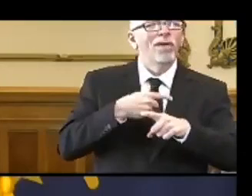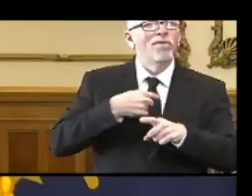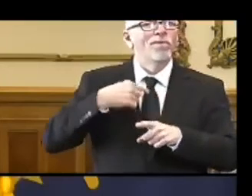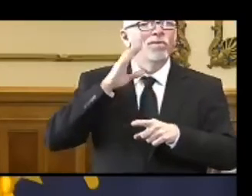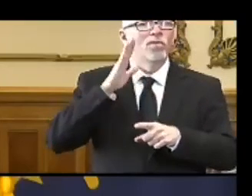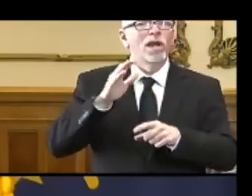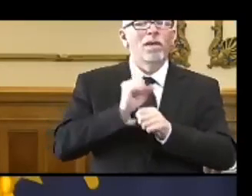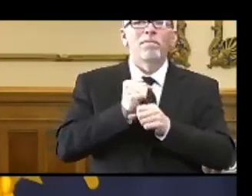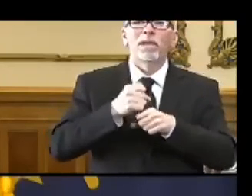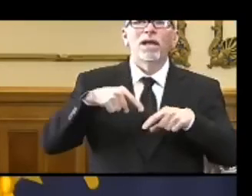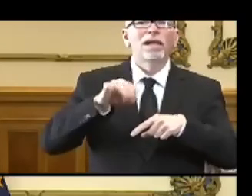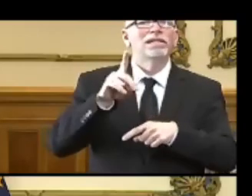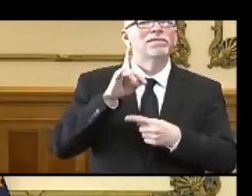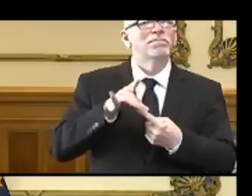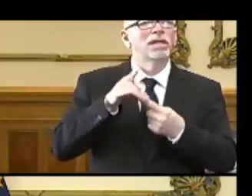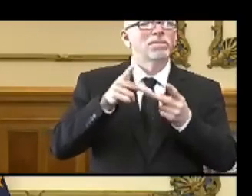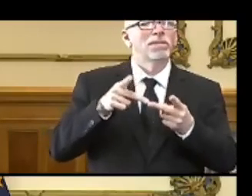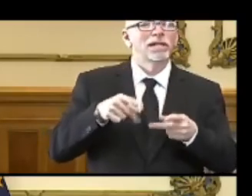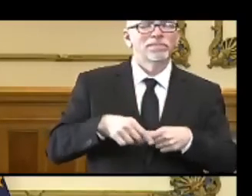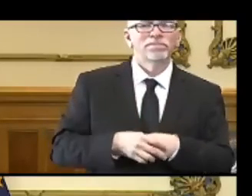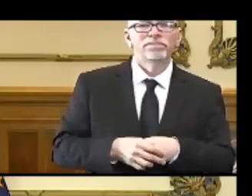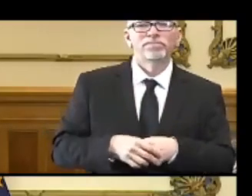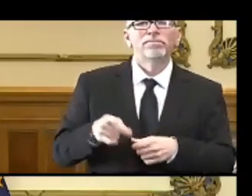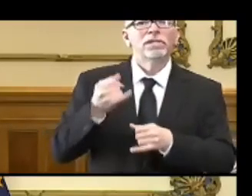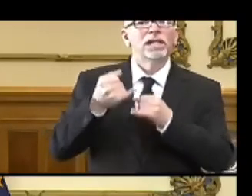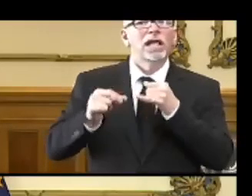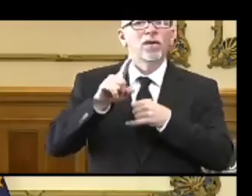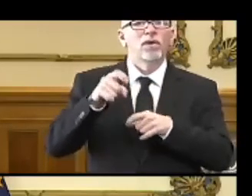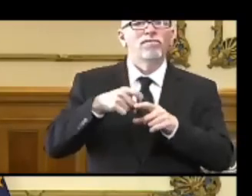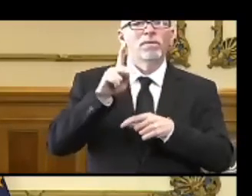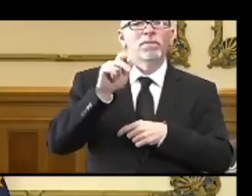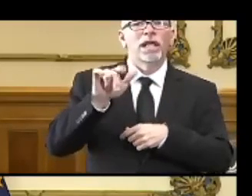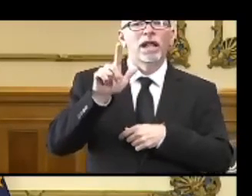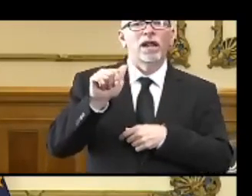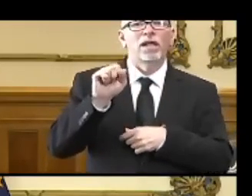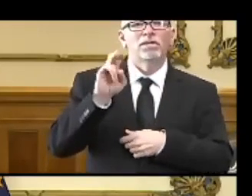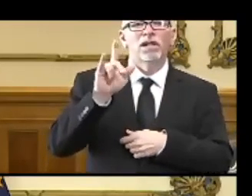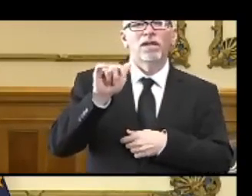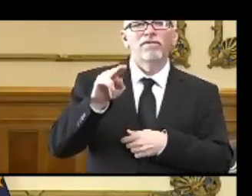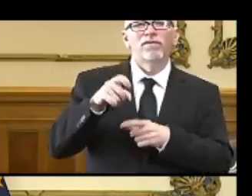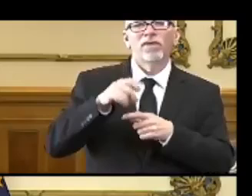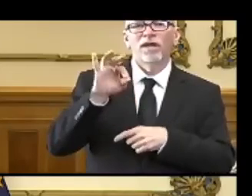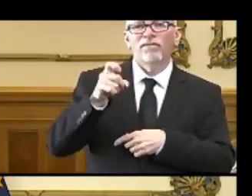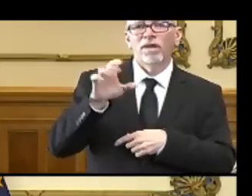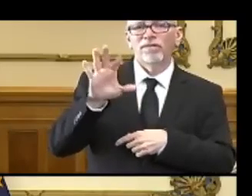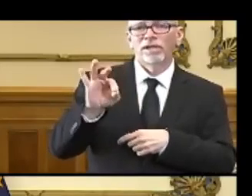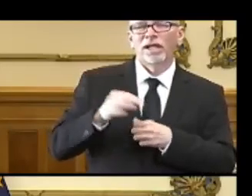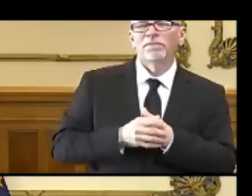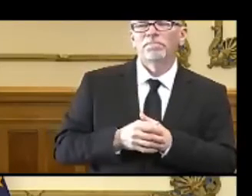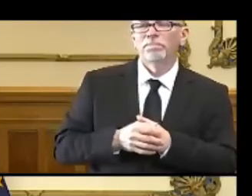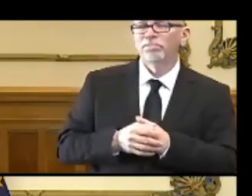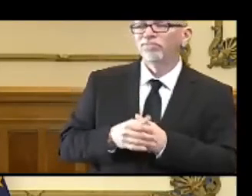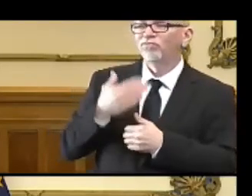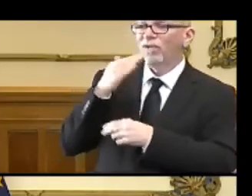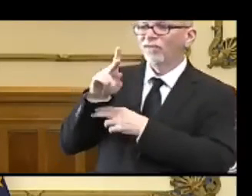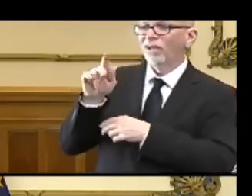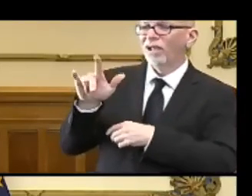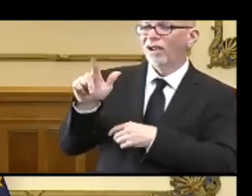special place to grow. Our last question is from Kayla Sullivan, Fox 59. Hello, Kayla. Good